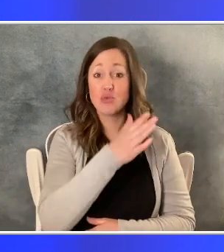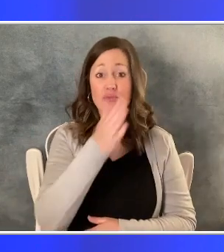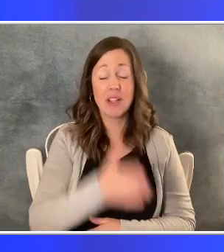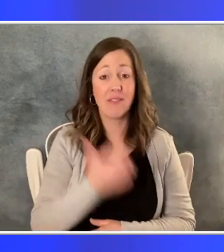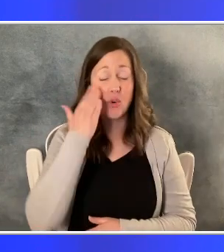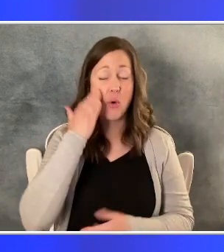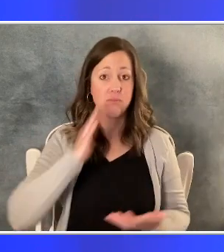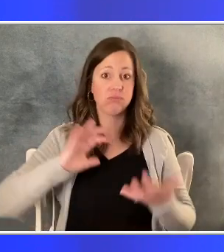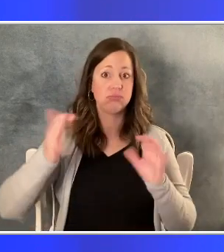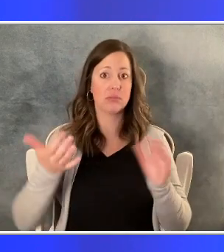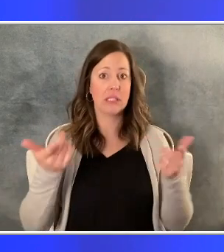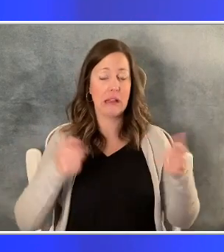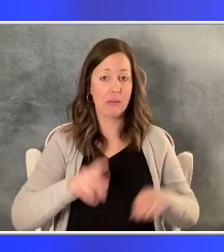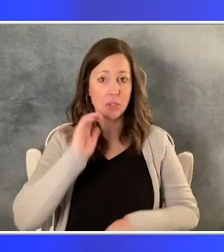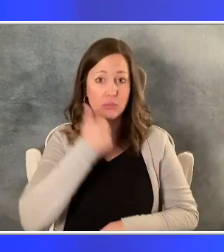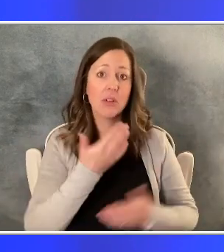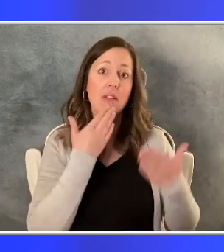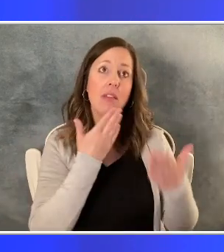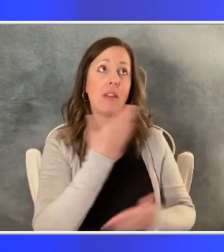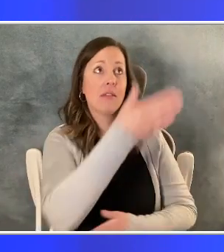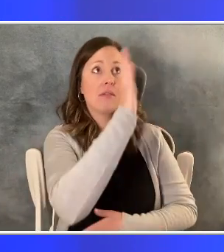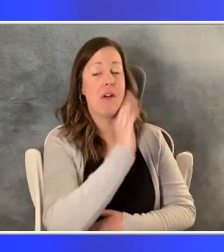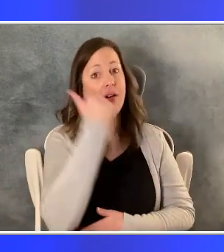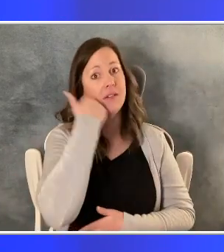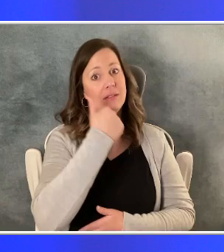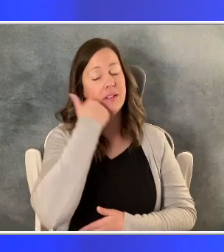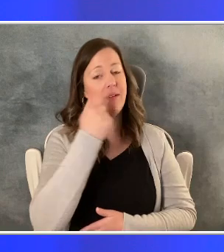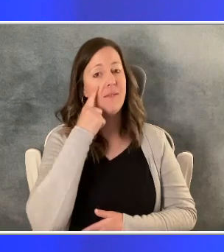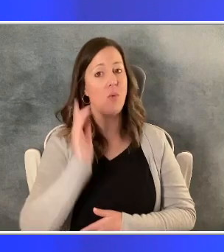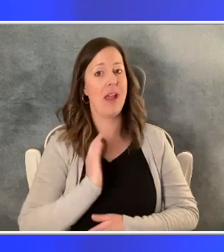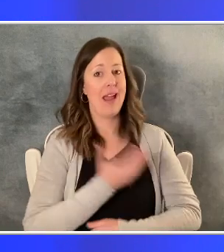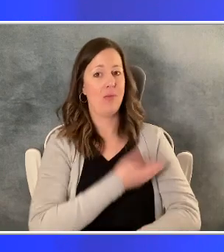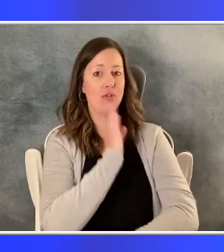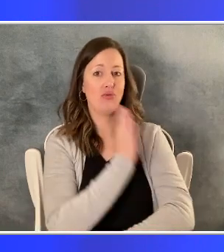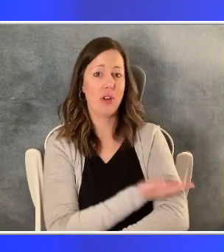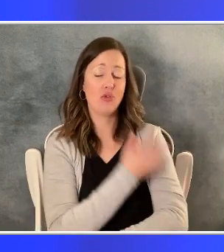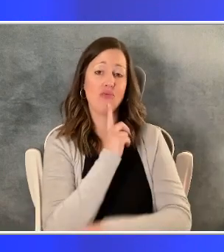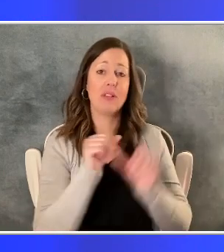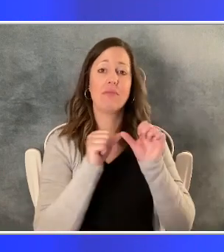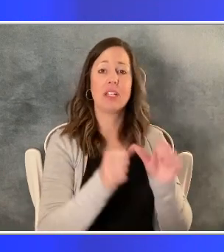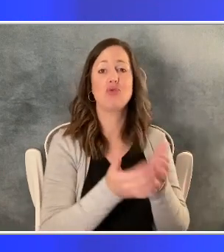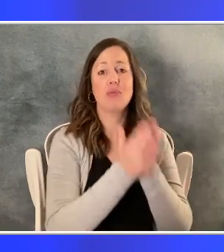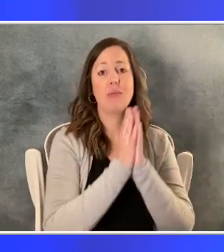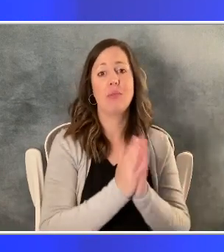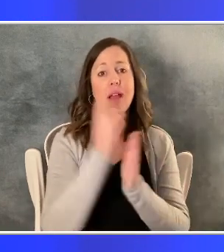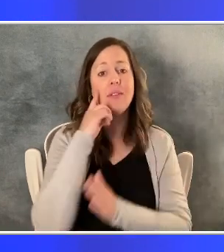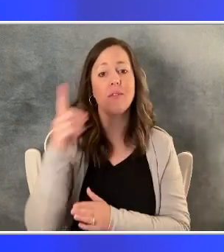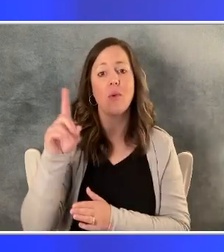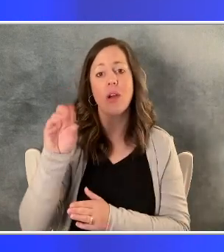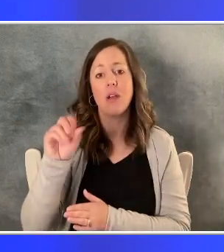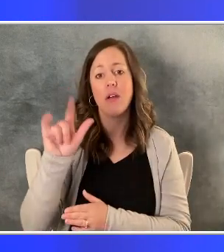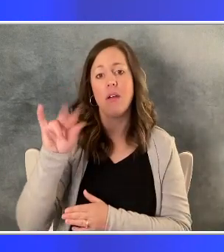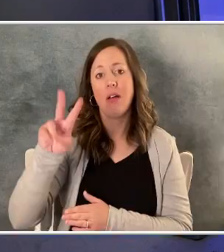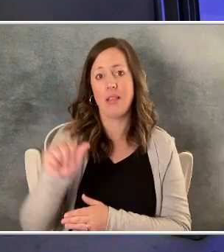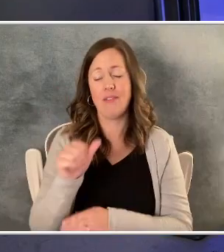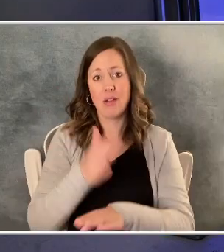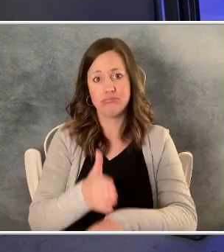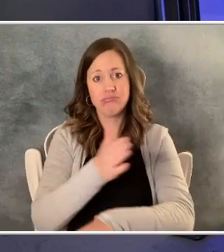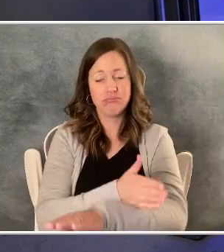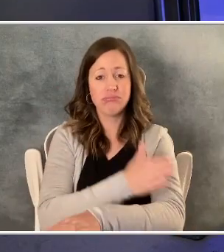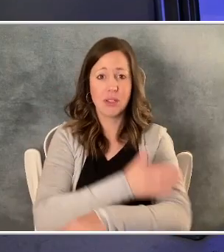thank God daily for our daughters and continue to pray that Olivia continues to make progress and kick this cancer's butt.